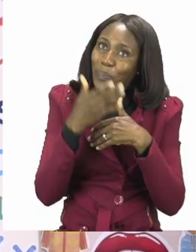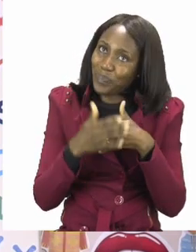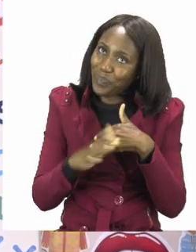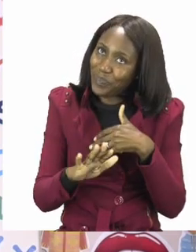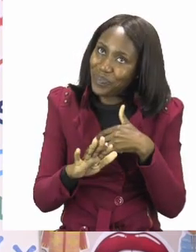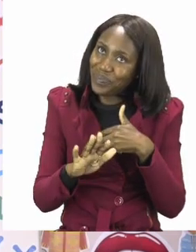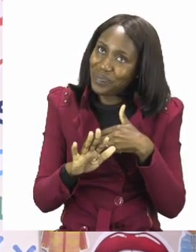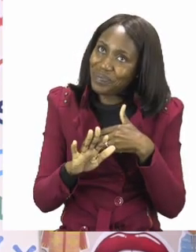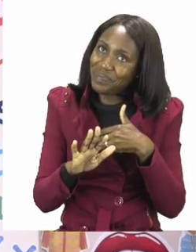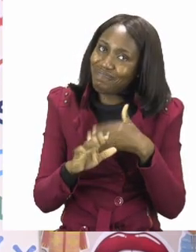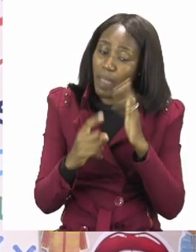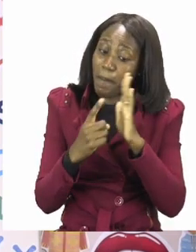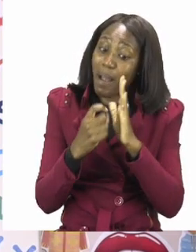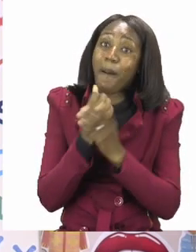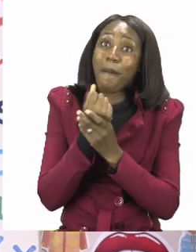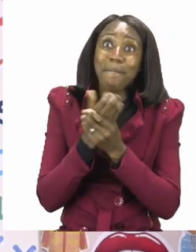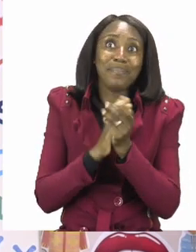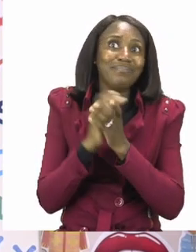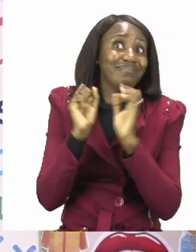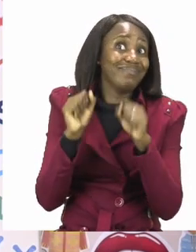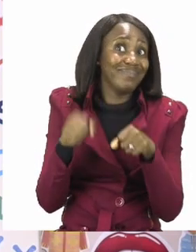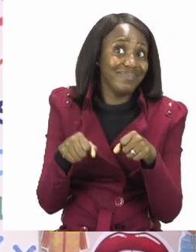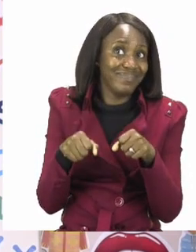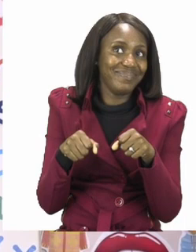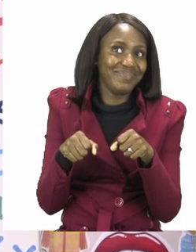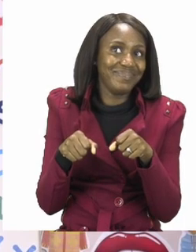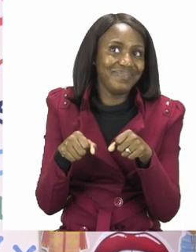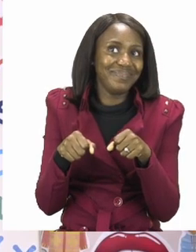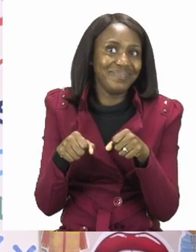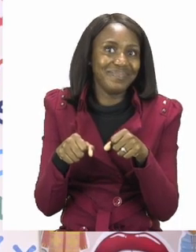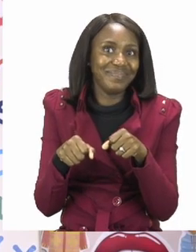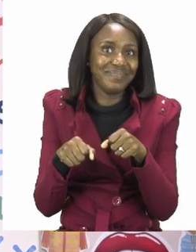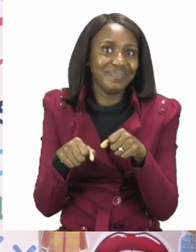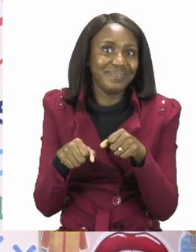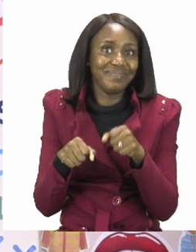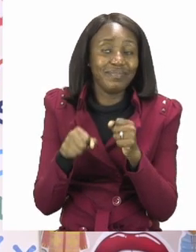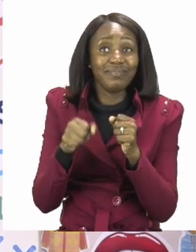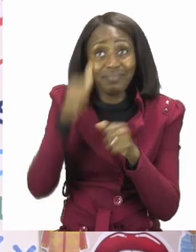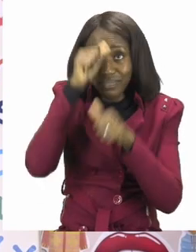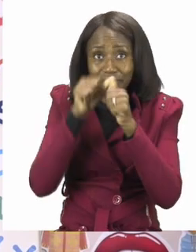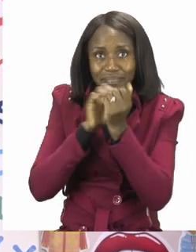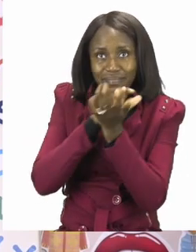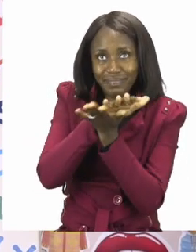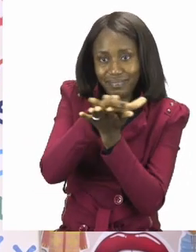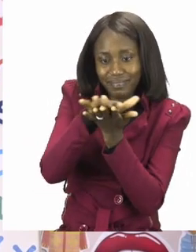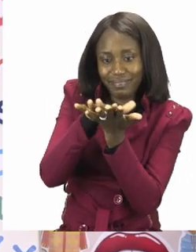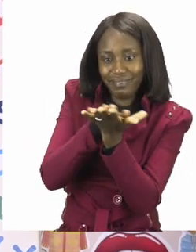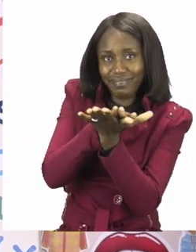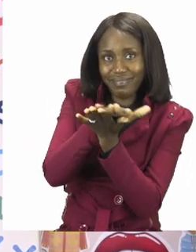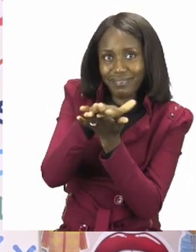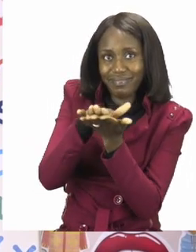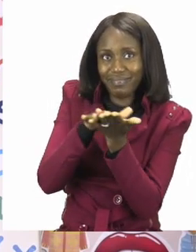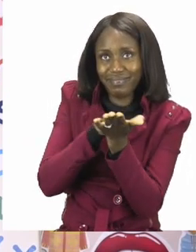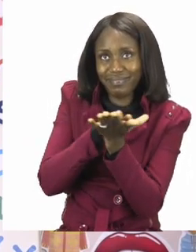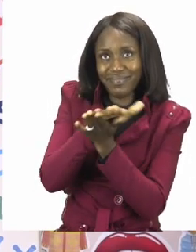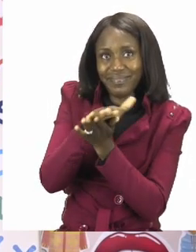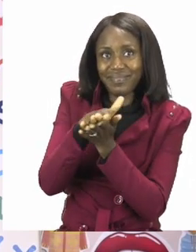we need to sanitize. Remember how we sanitize? We start inside our